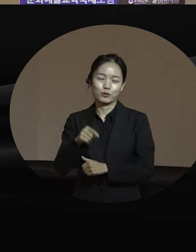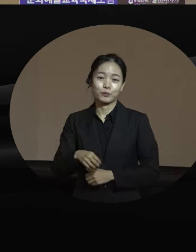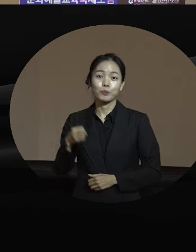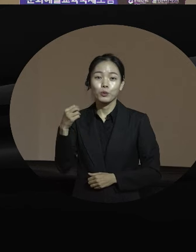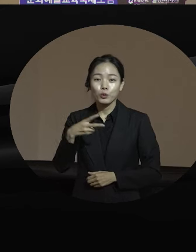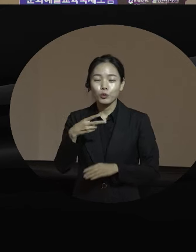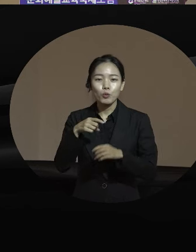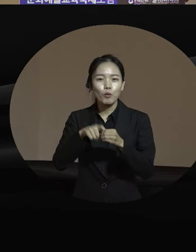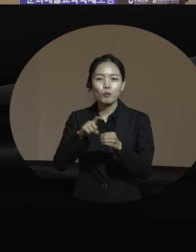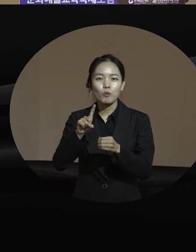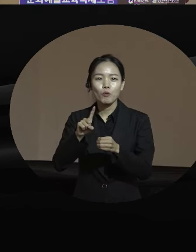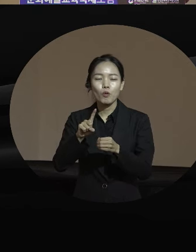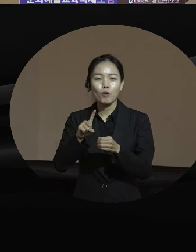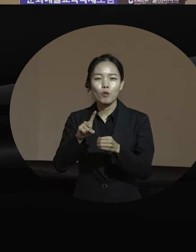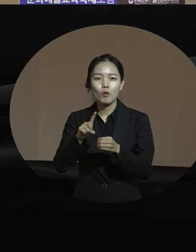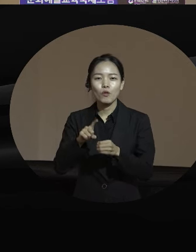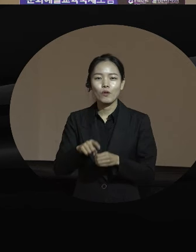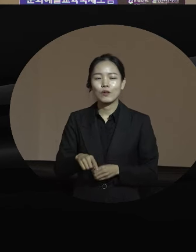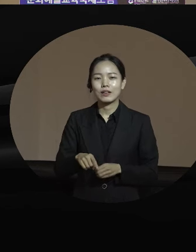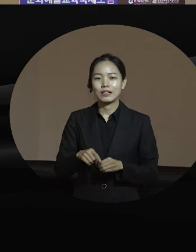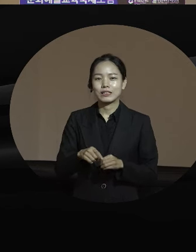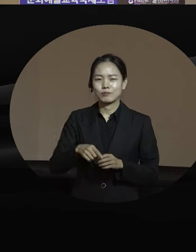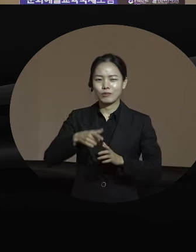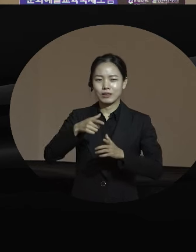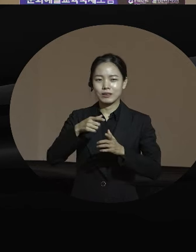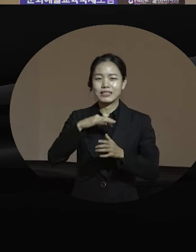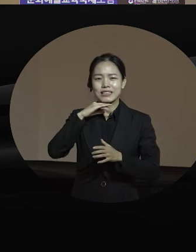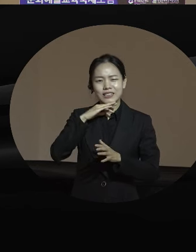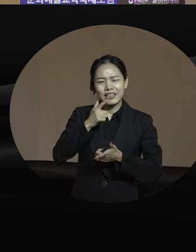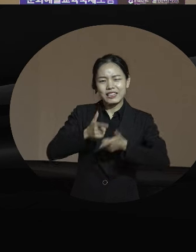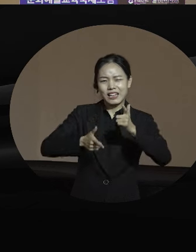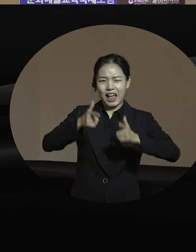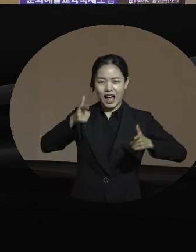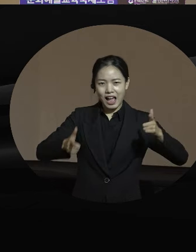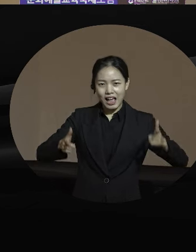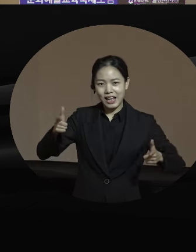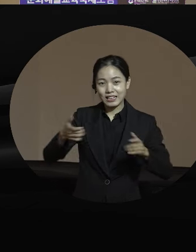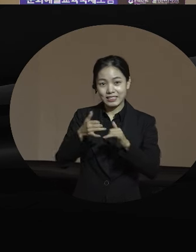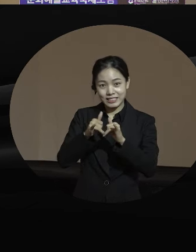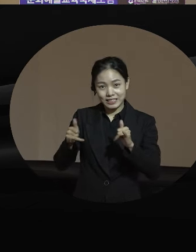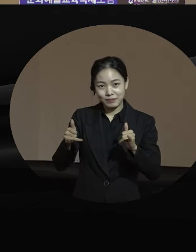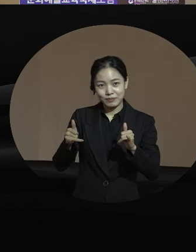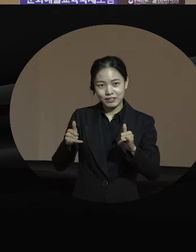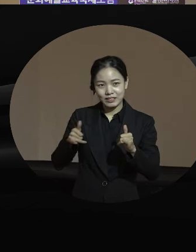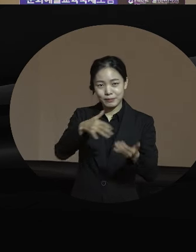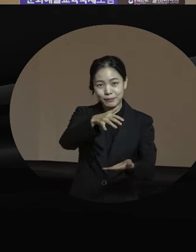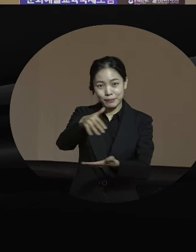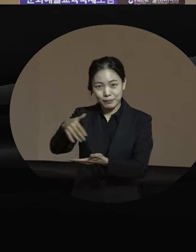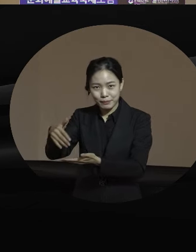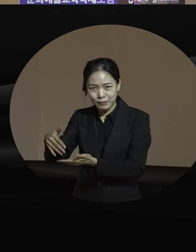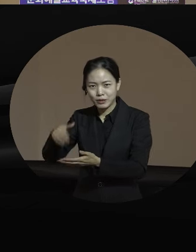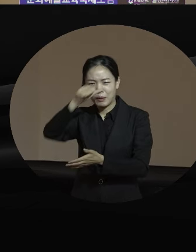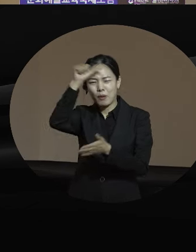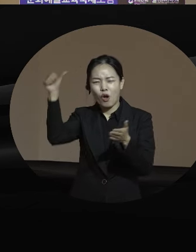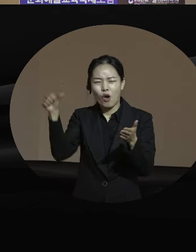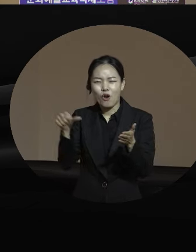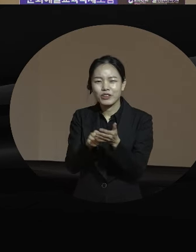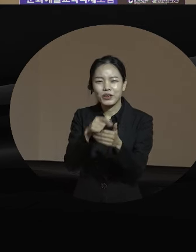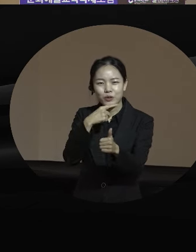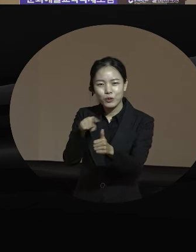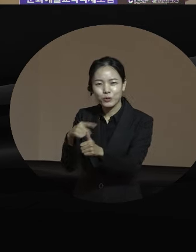arts and cultural education intended for various age and target groups. The observatory